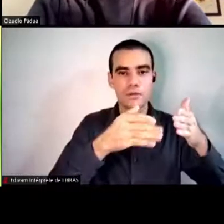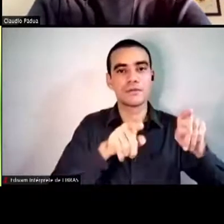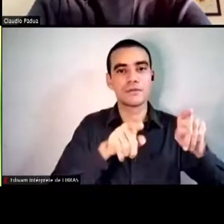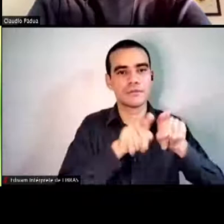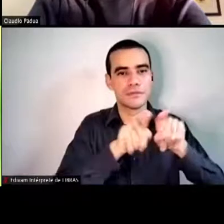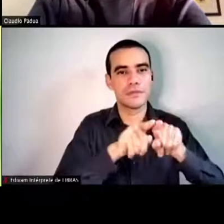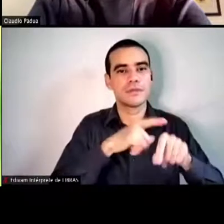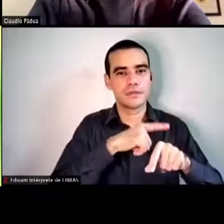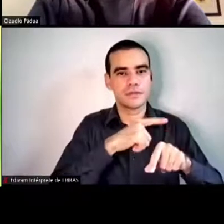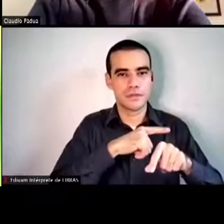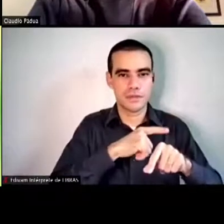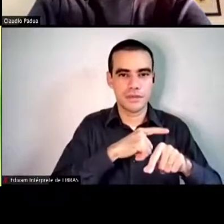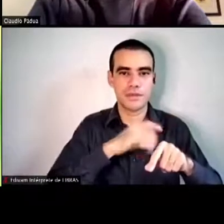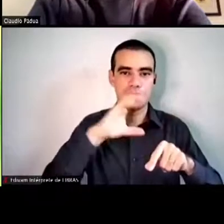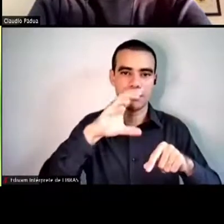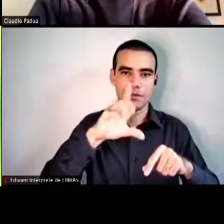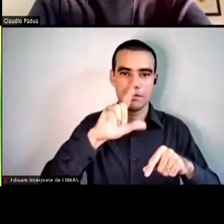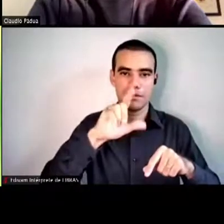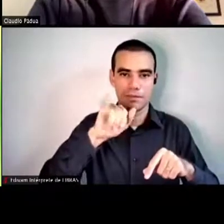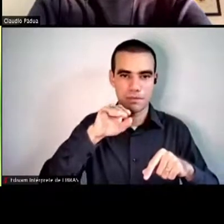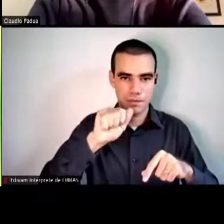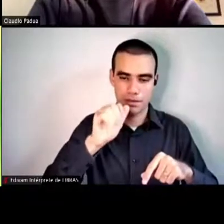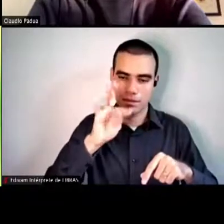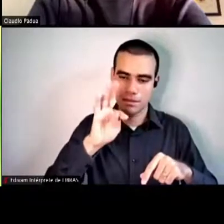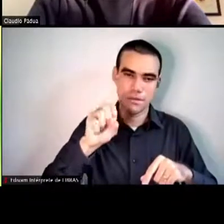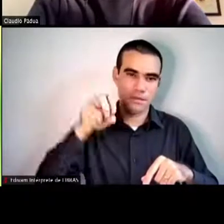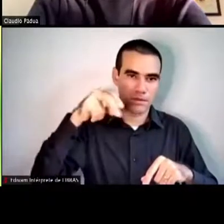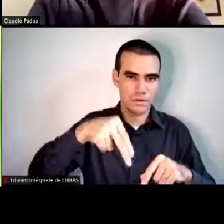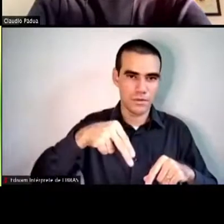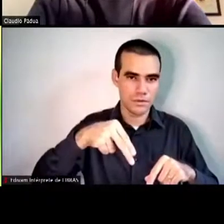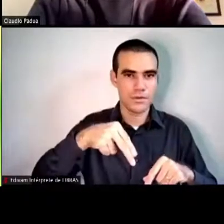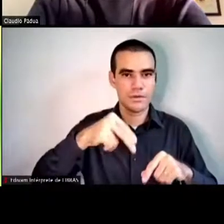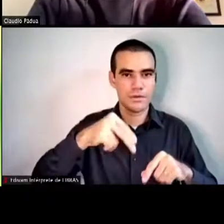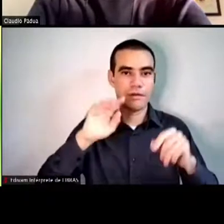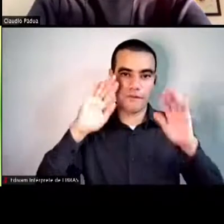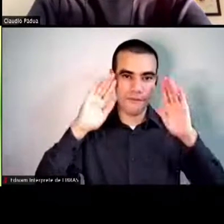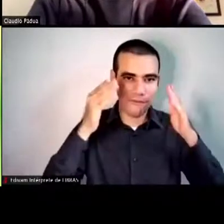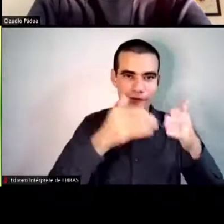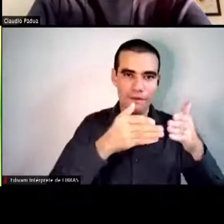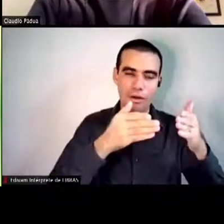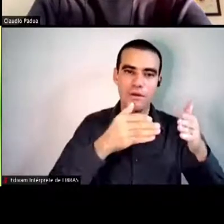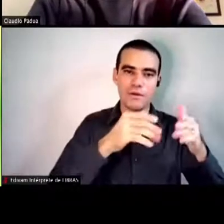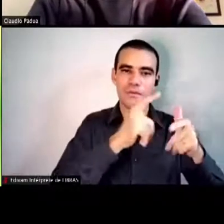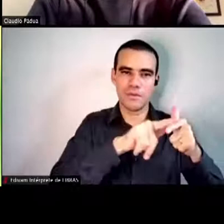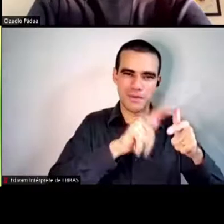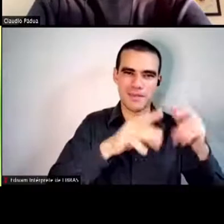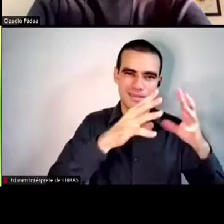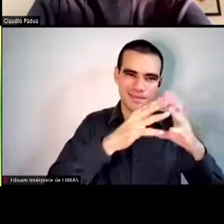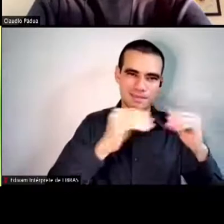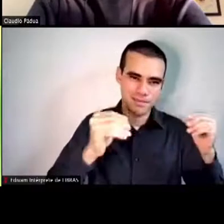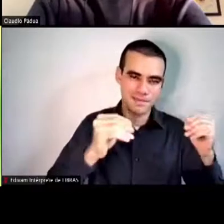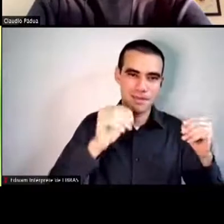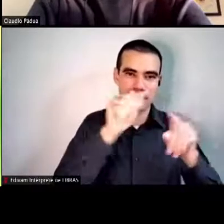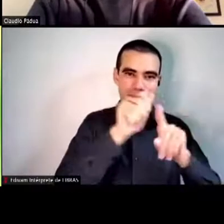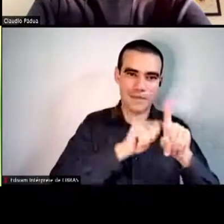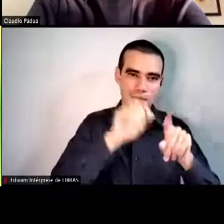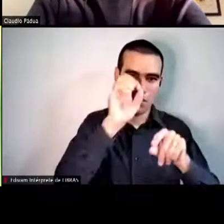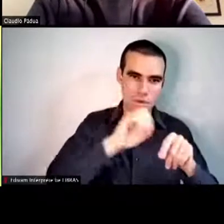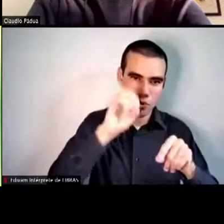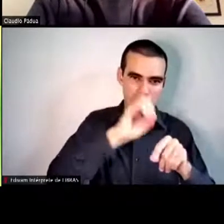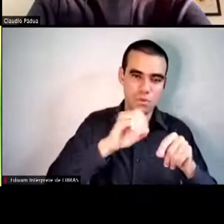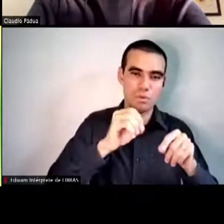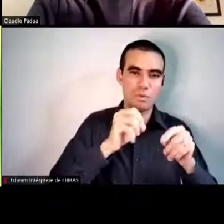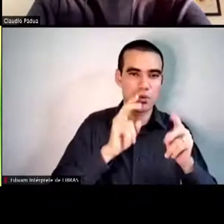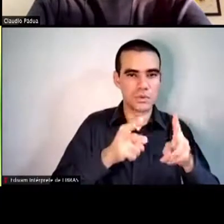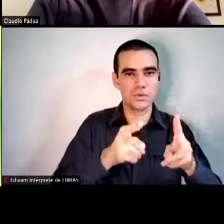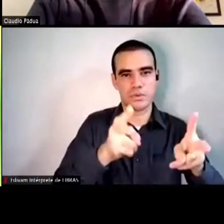this issue. And we will have the climathon, that is a hackathon focused on climate issues, that